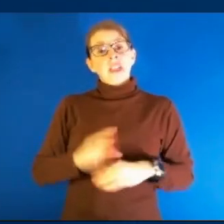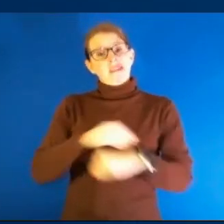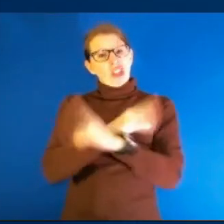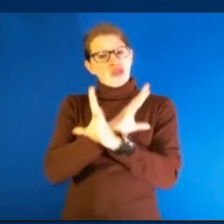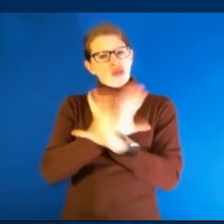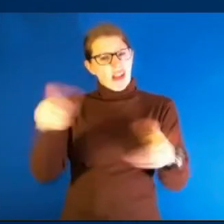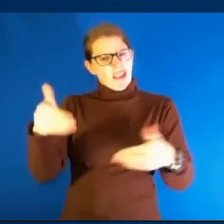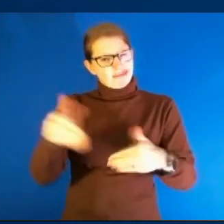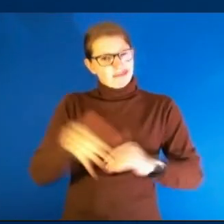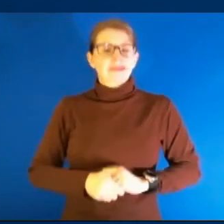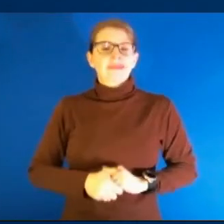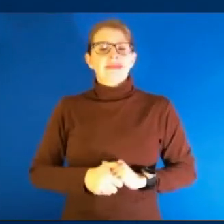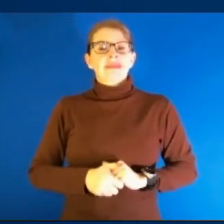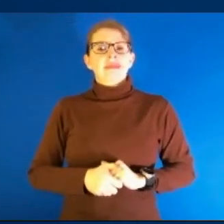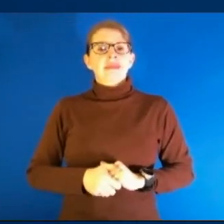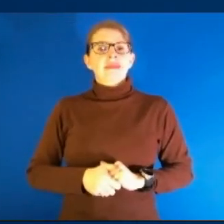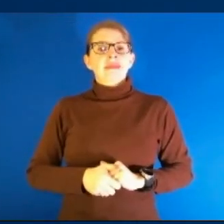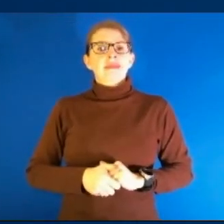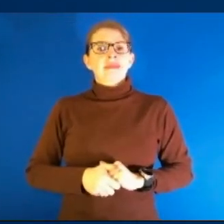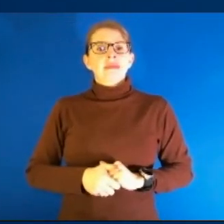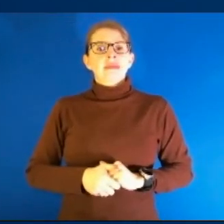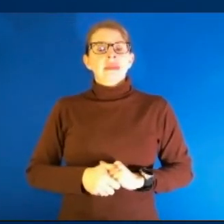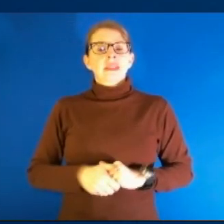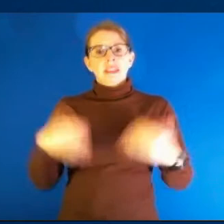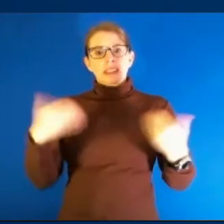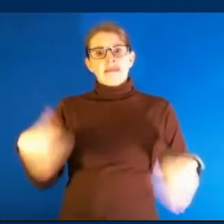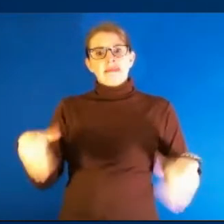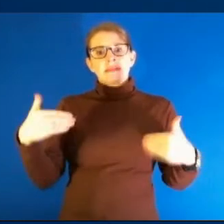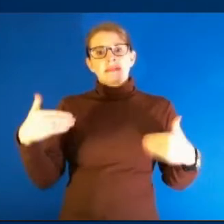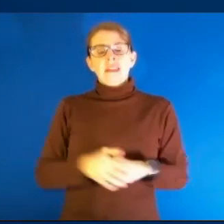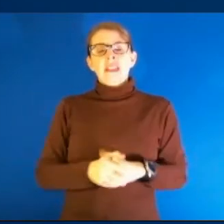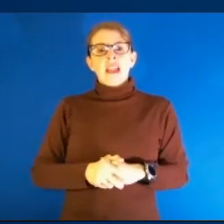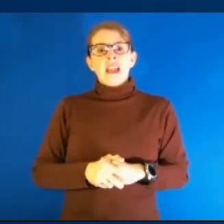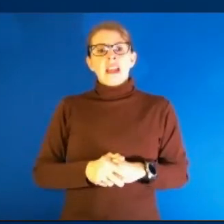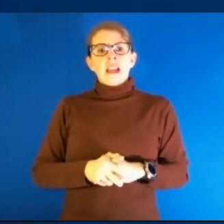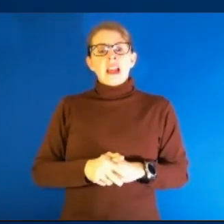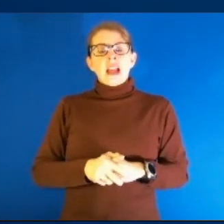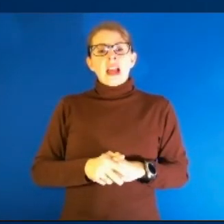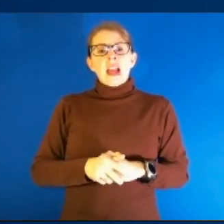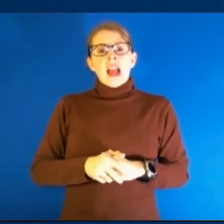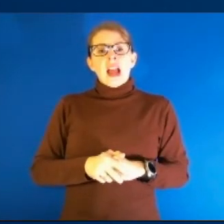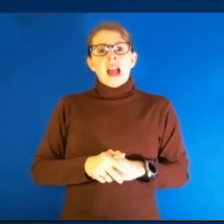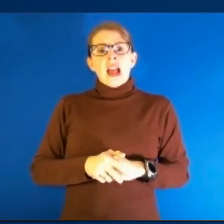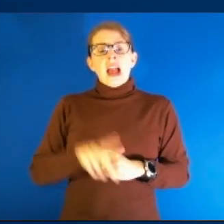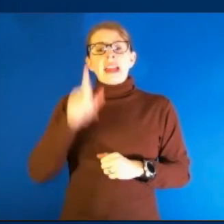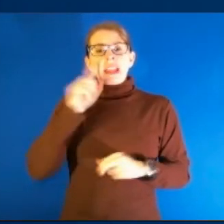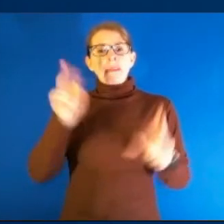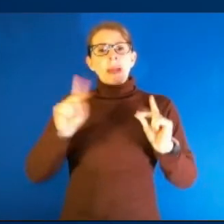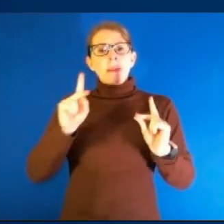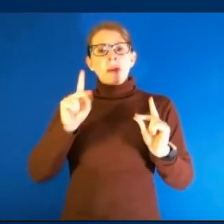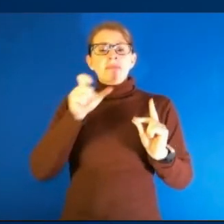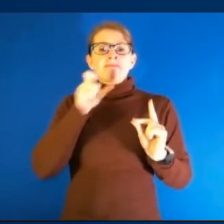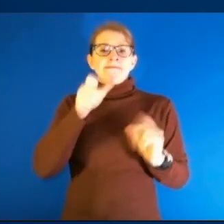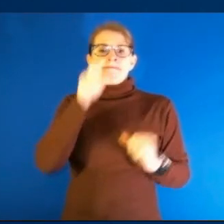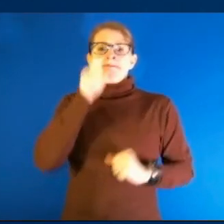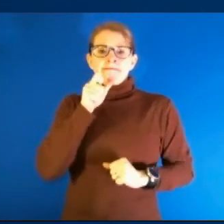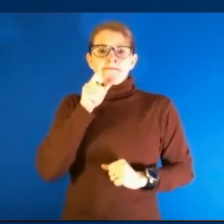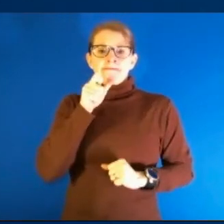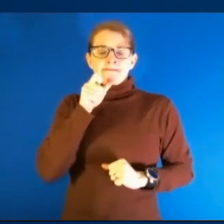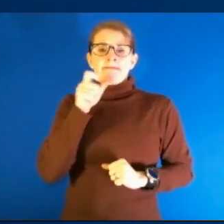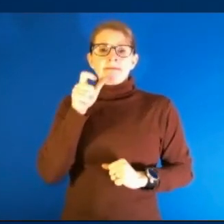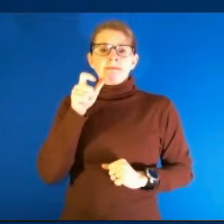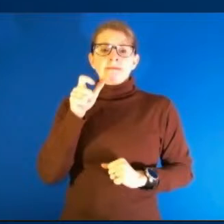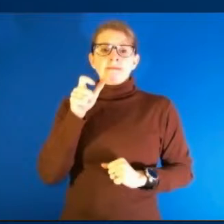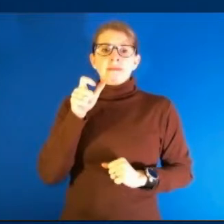because I think there is an increasing sense of intolerance around this. We've forgotten that the virus is the enemy and not